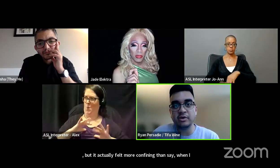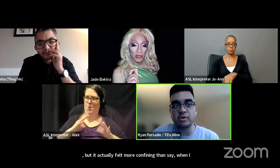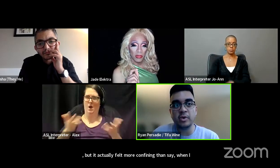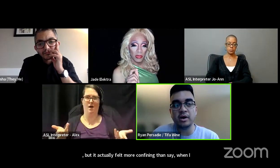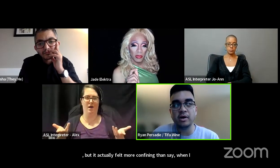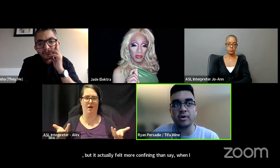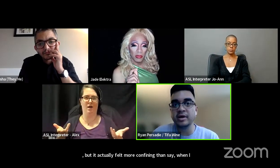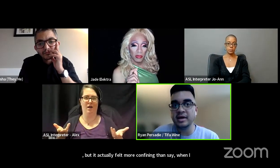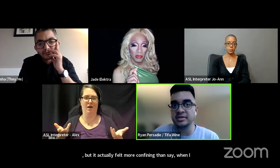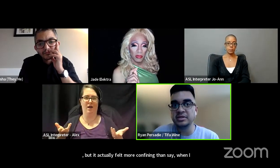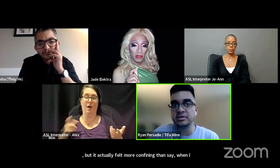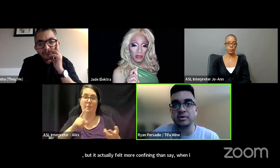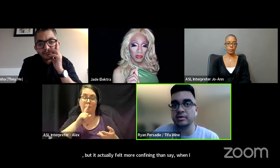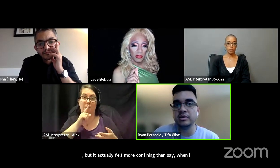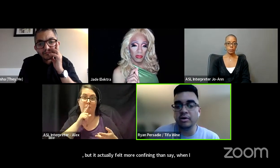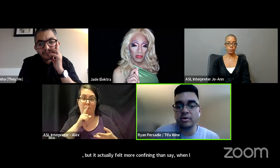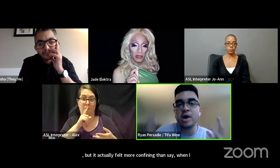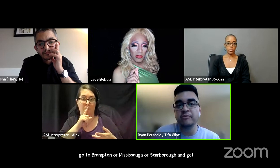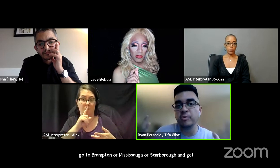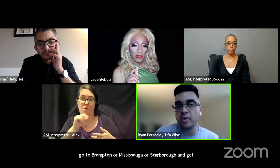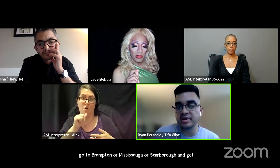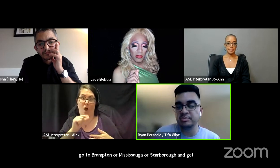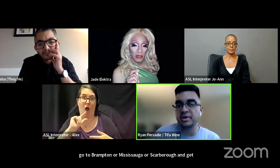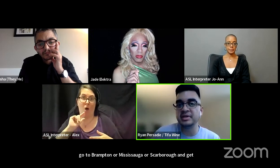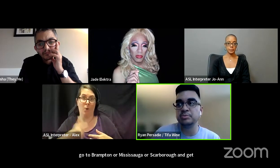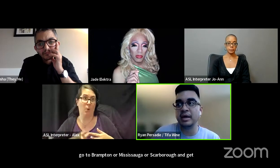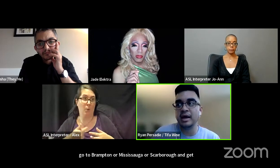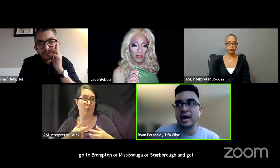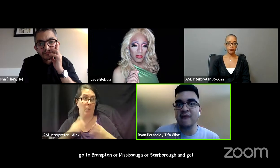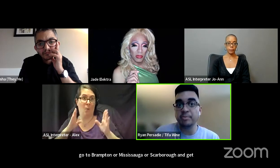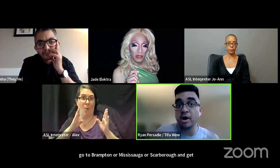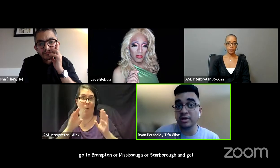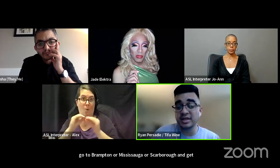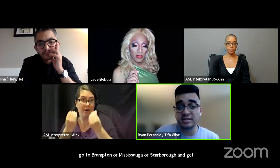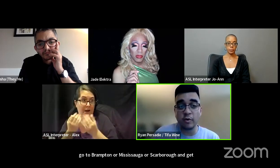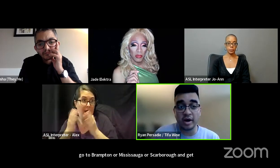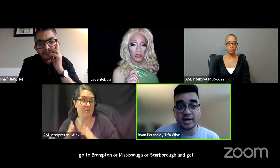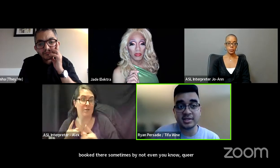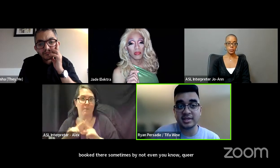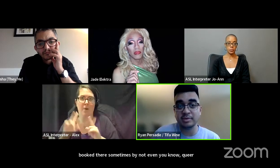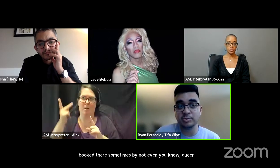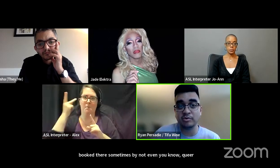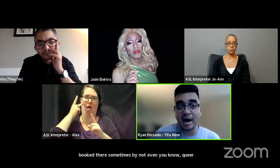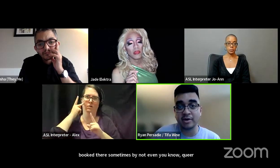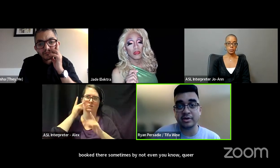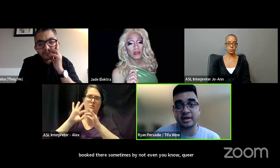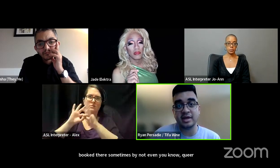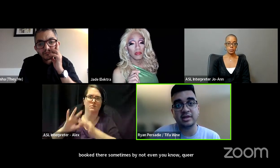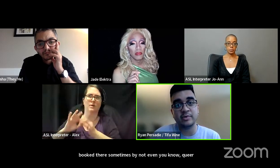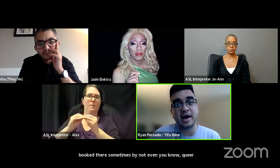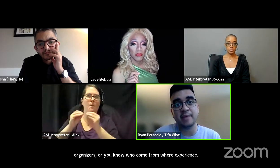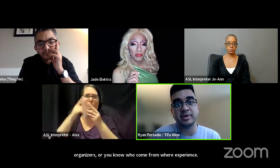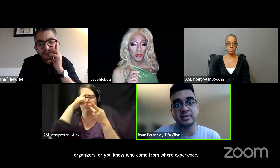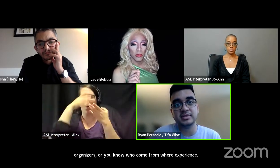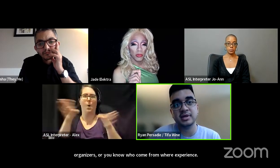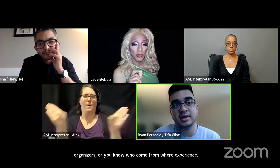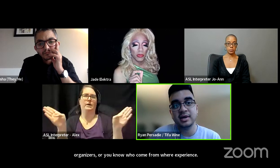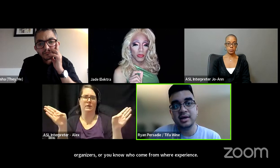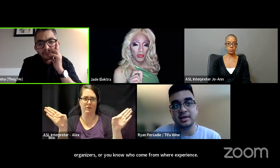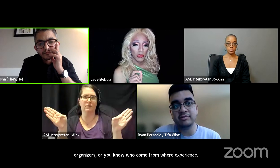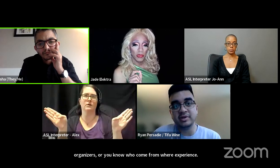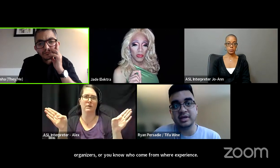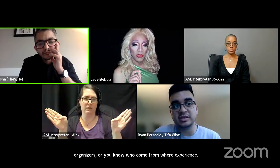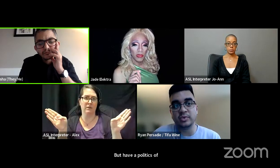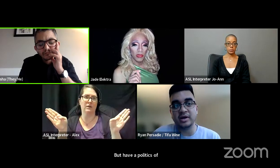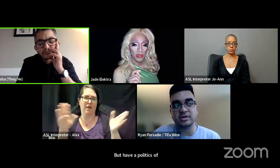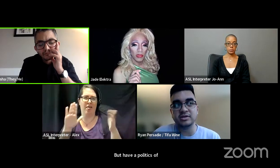even, queer organizers or, who come from queer experience, but have a politics of queerness that is much more radical than I think than what happens